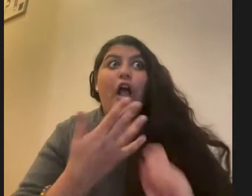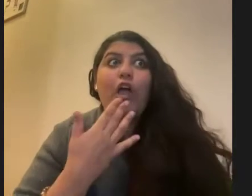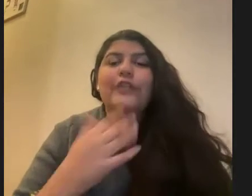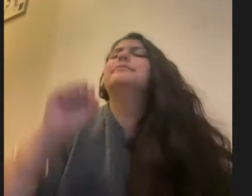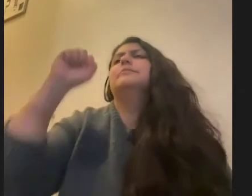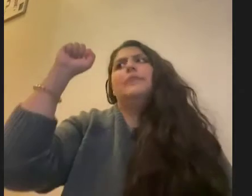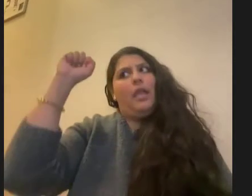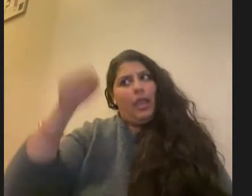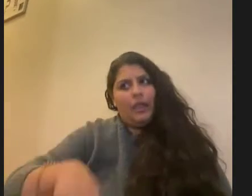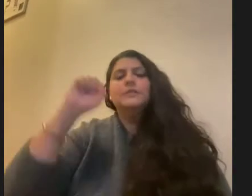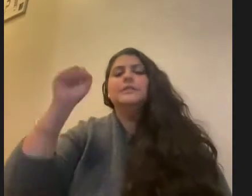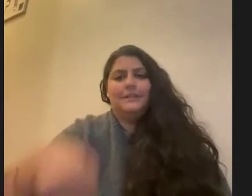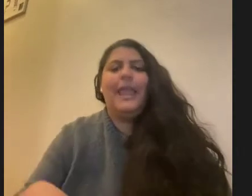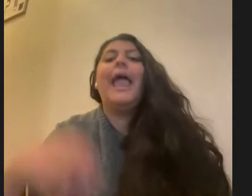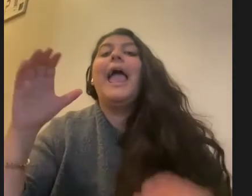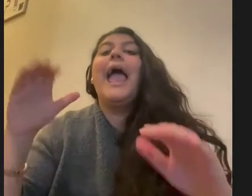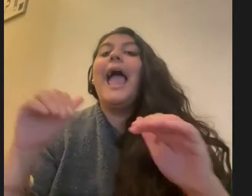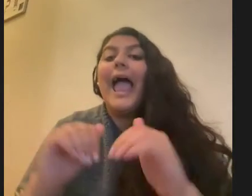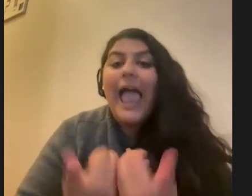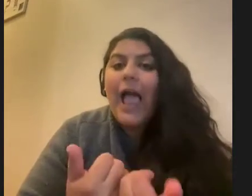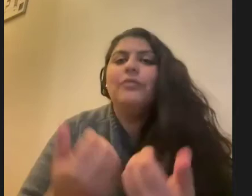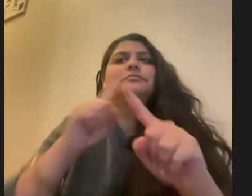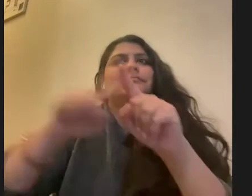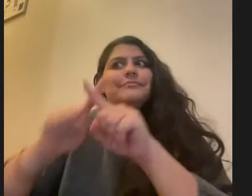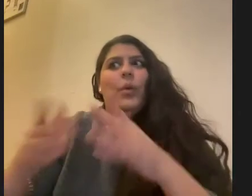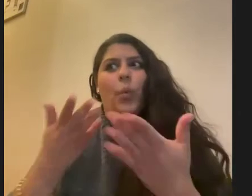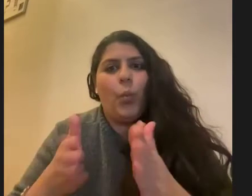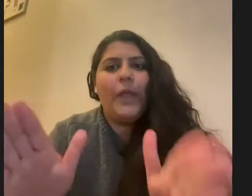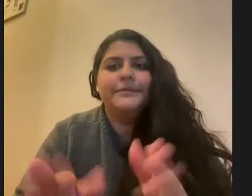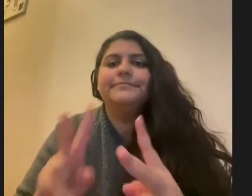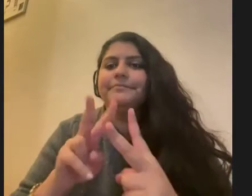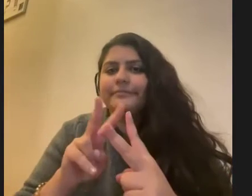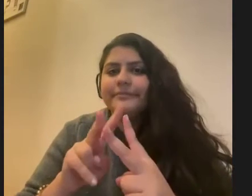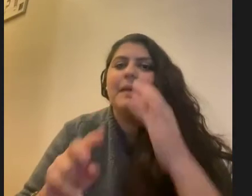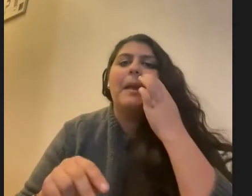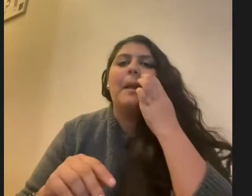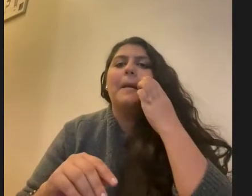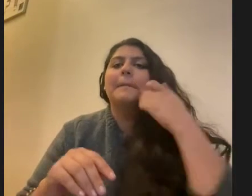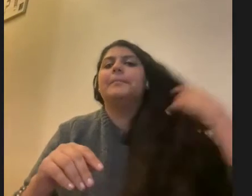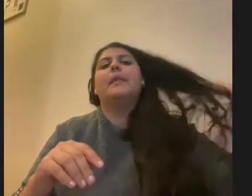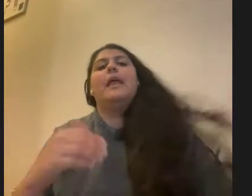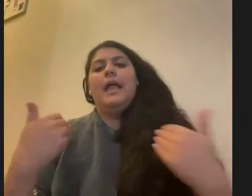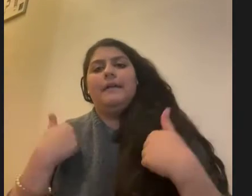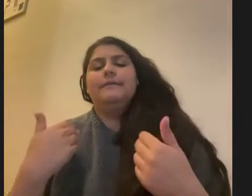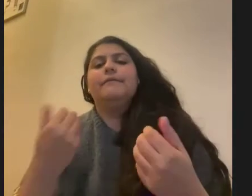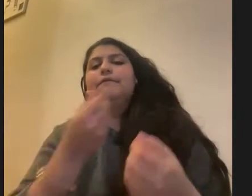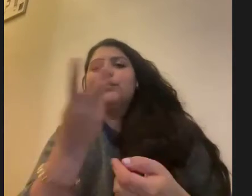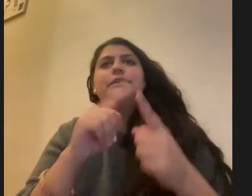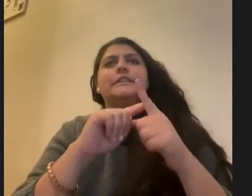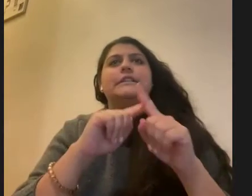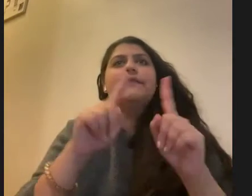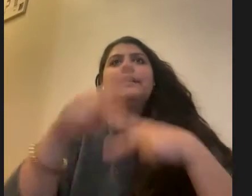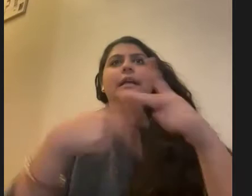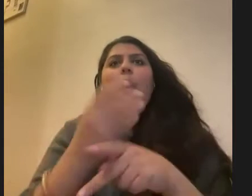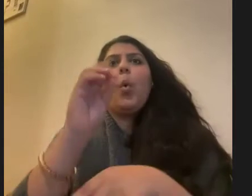And they can do it through like a couple different mechanisms of what's going on within their skin. So they have a few different types of organs